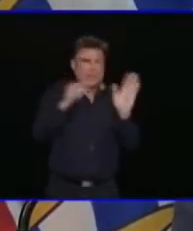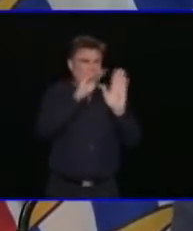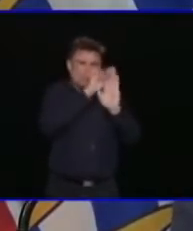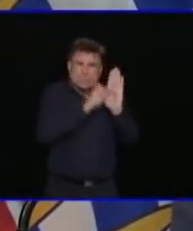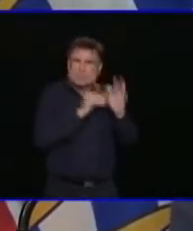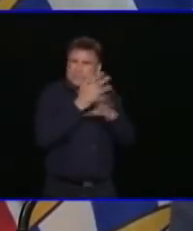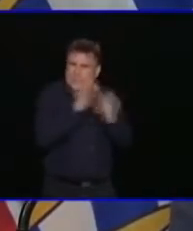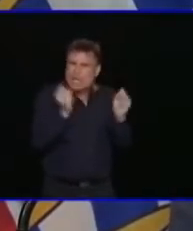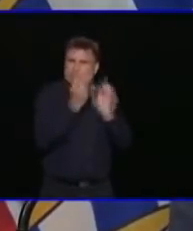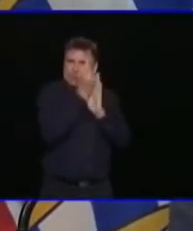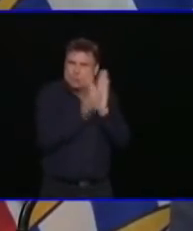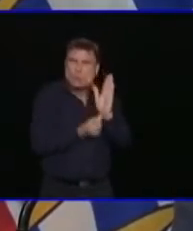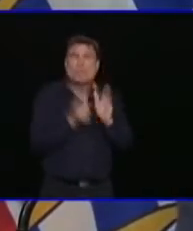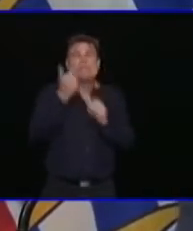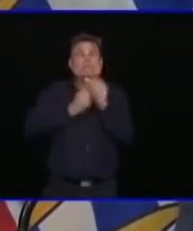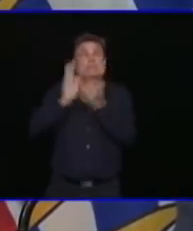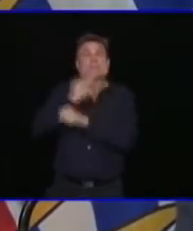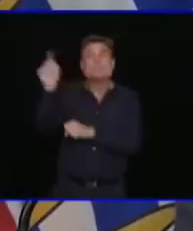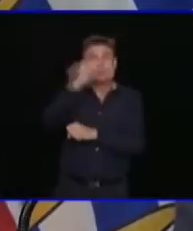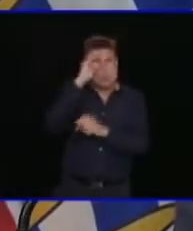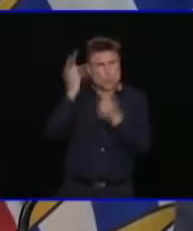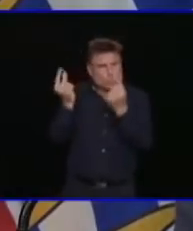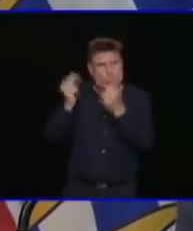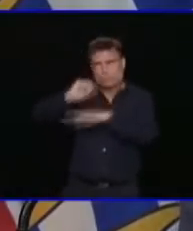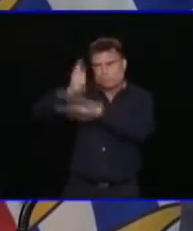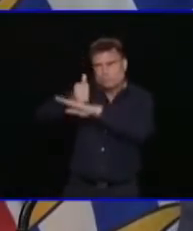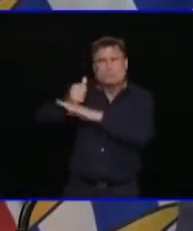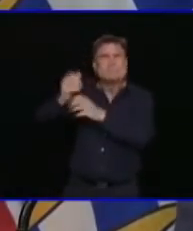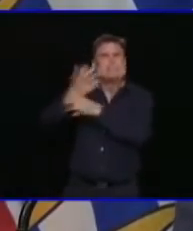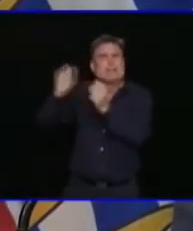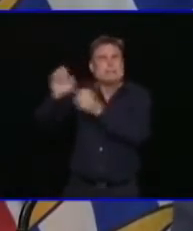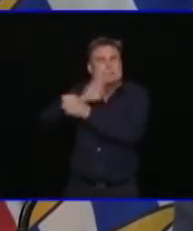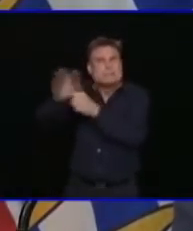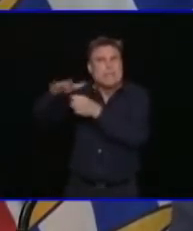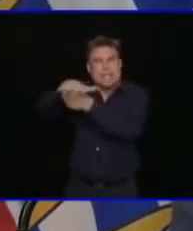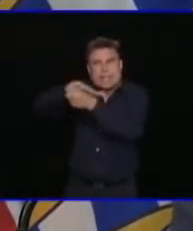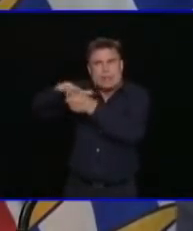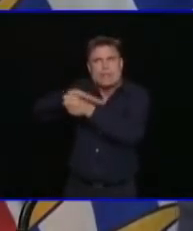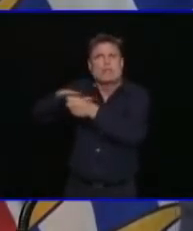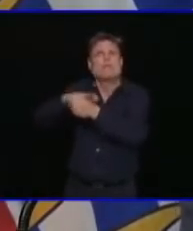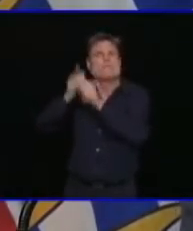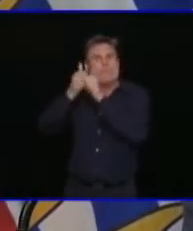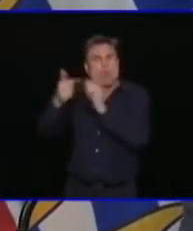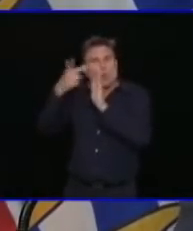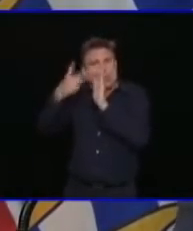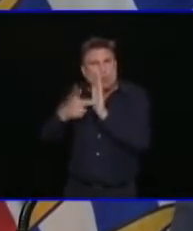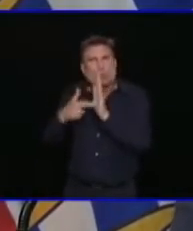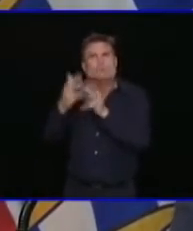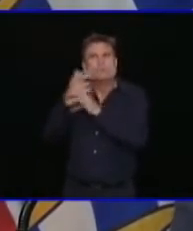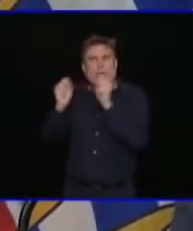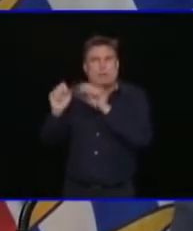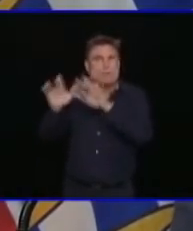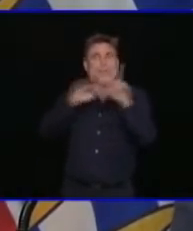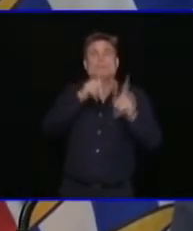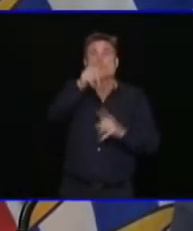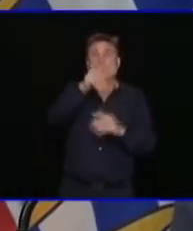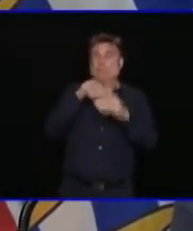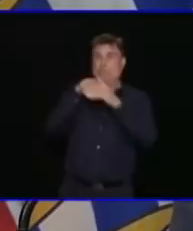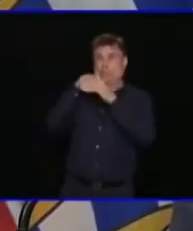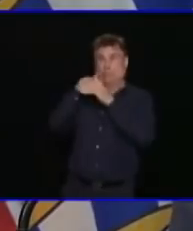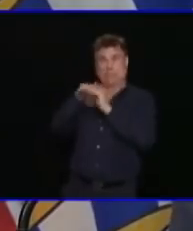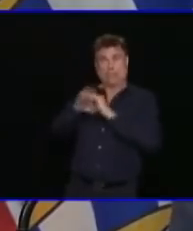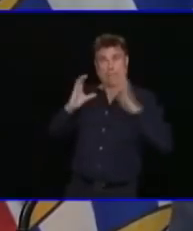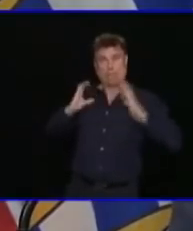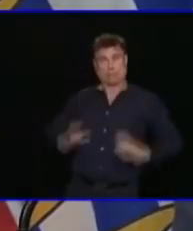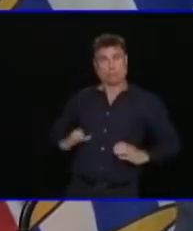and are not breaking those rules. And where we've seen that happen, we have closed restaurants down, we've closed some bars and nightclubs down